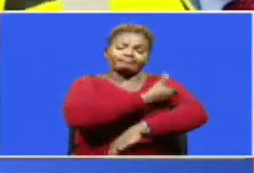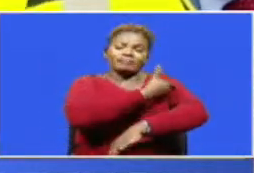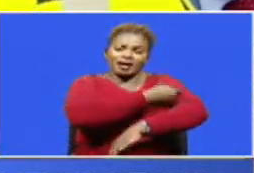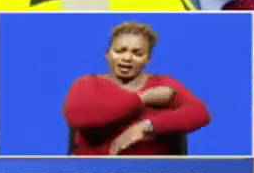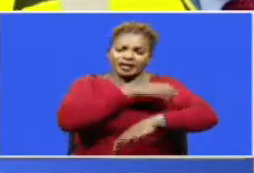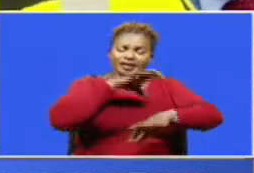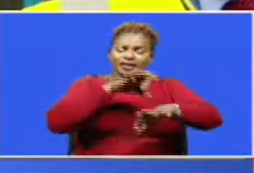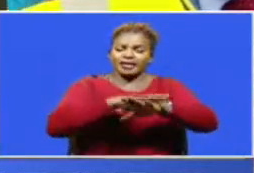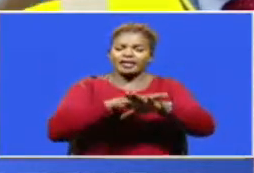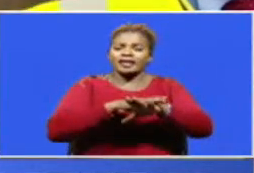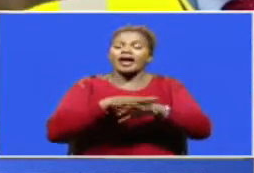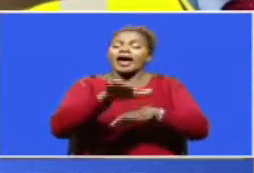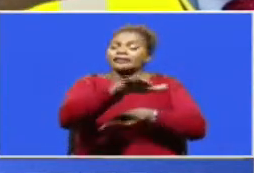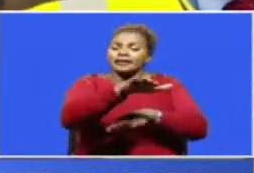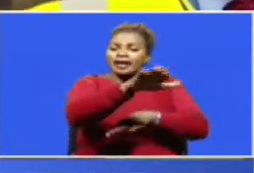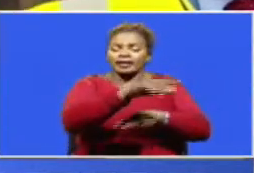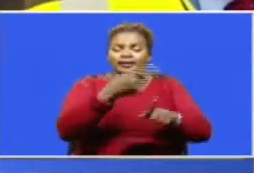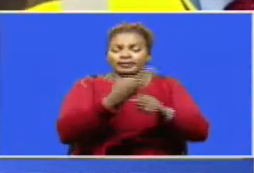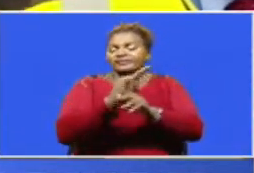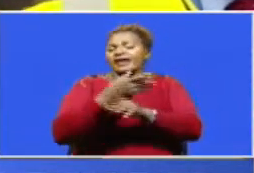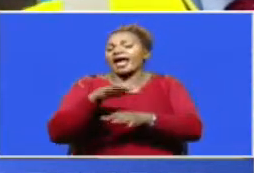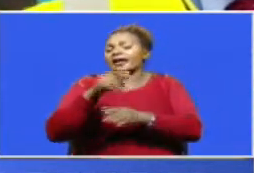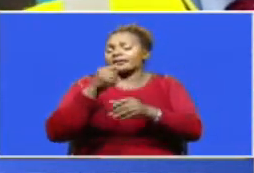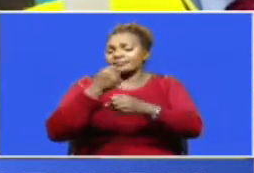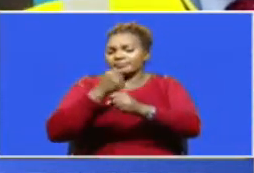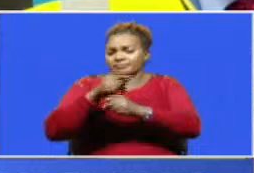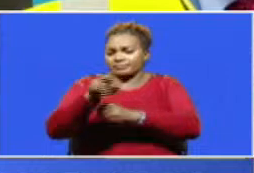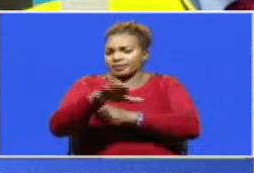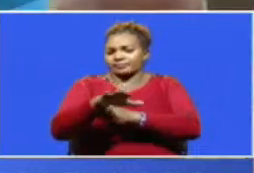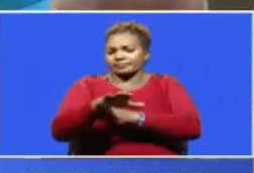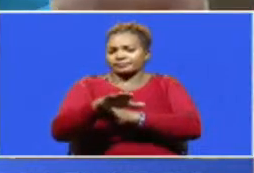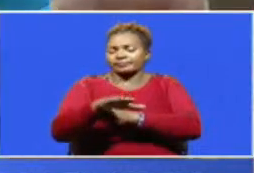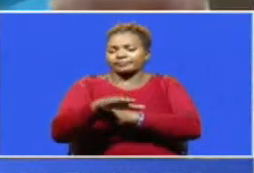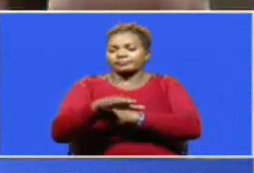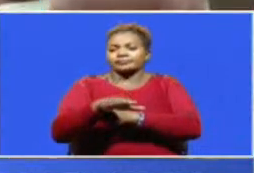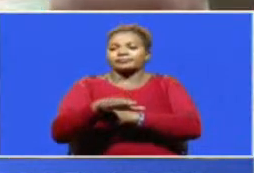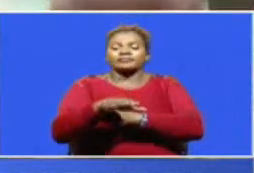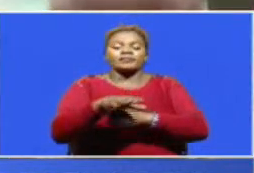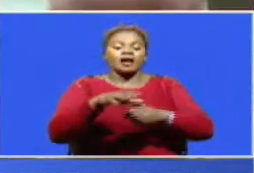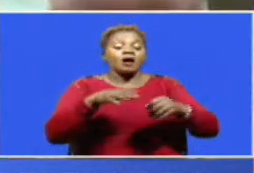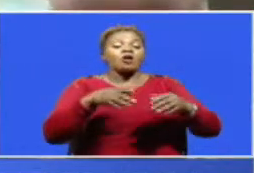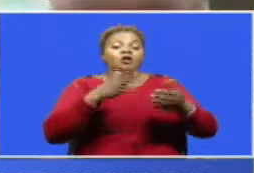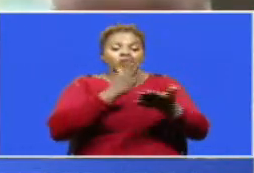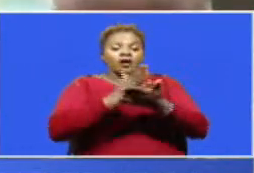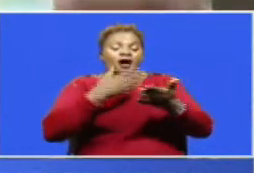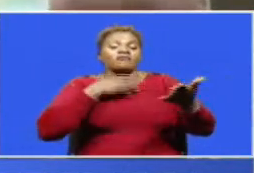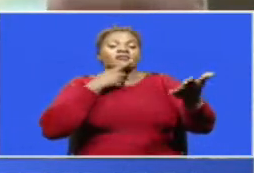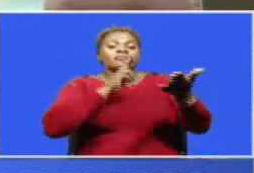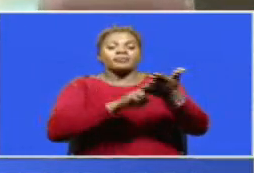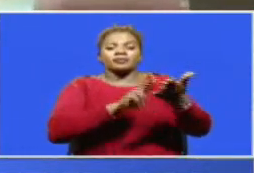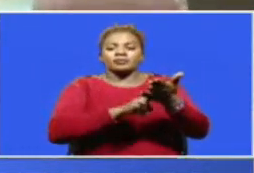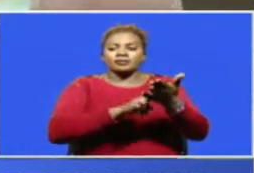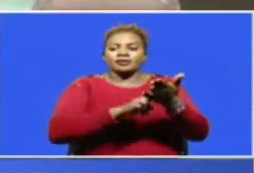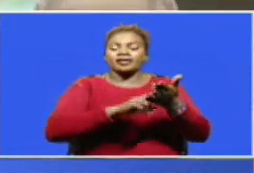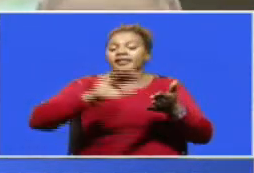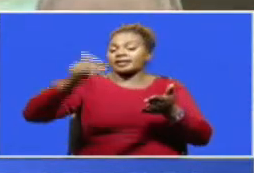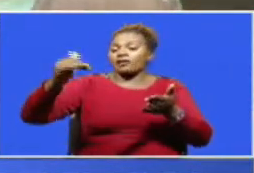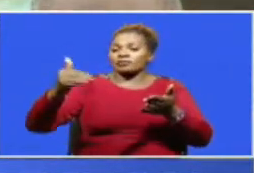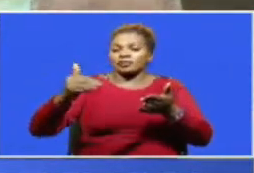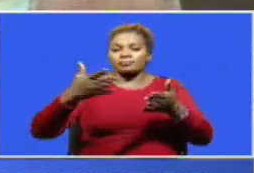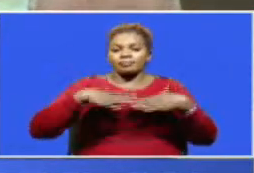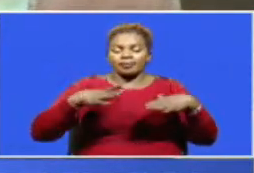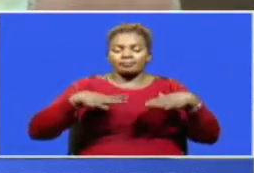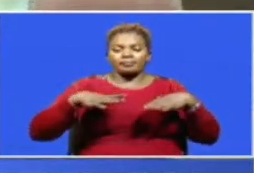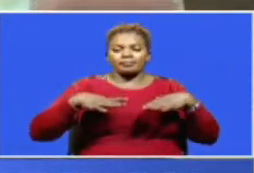vaccinated at the designated vaccination sites. We have reports that, especially in the urban areas,